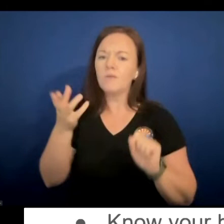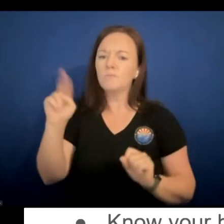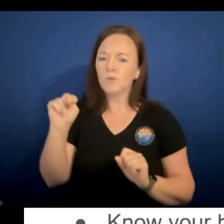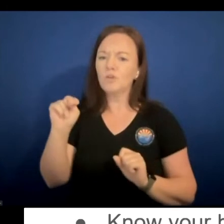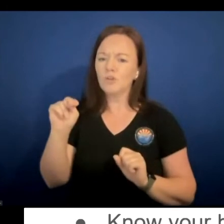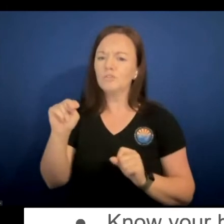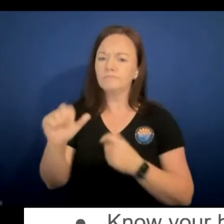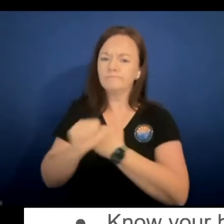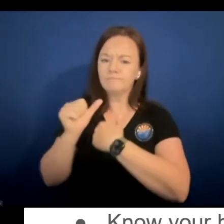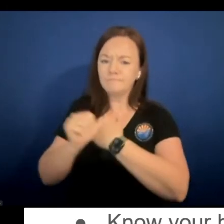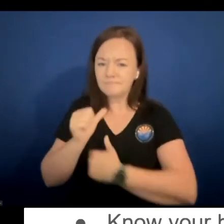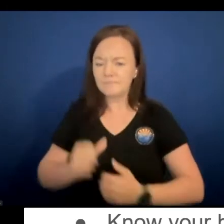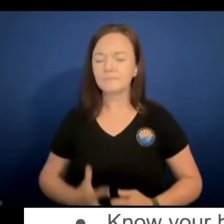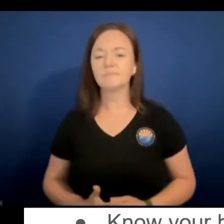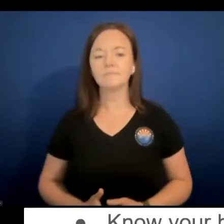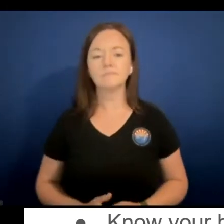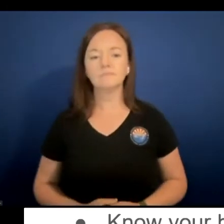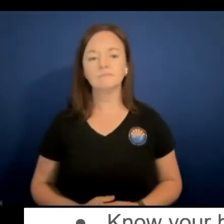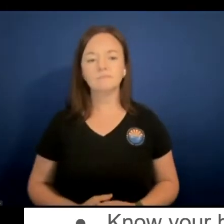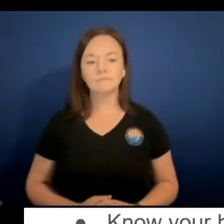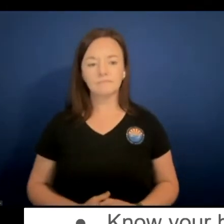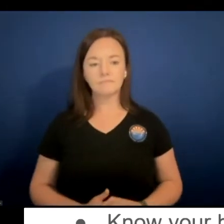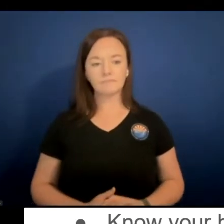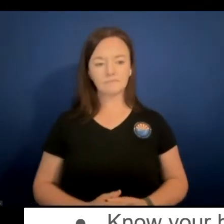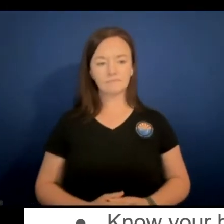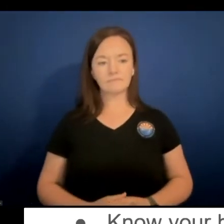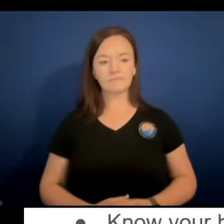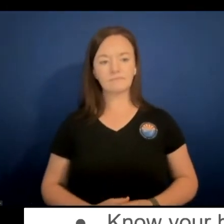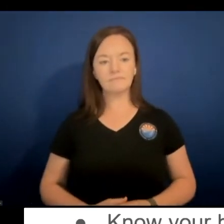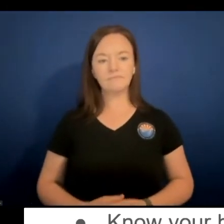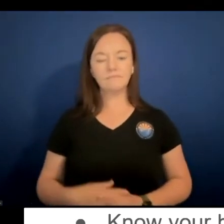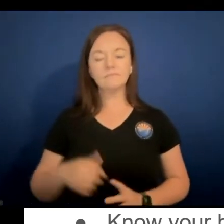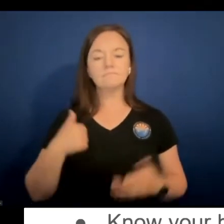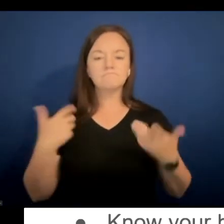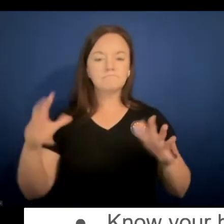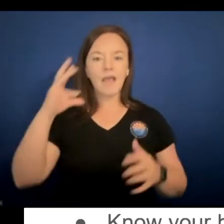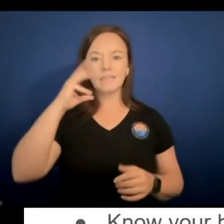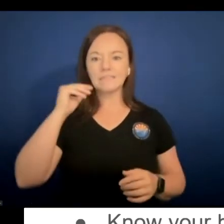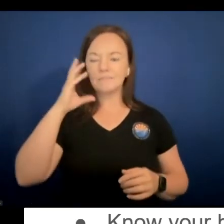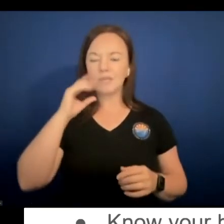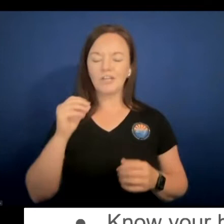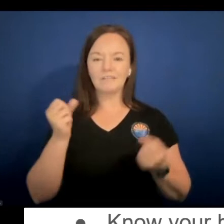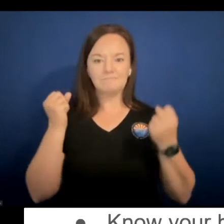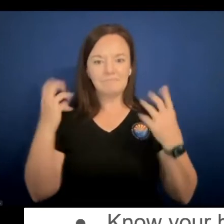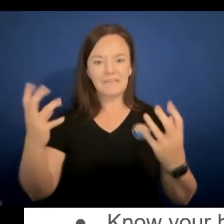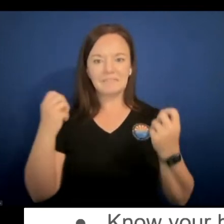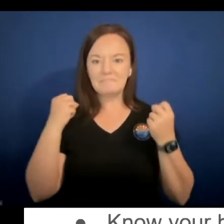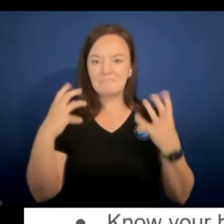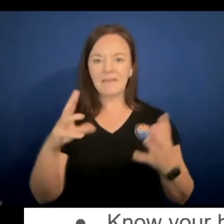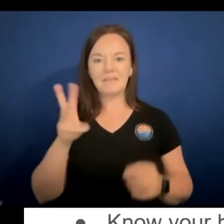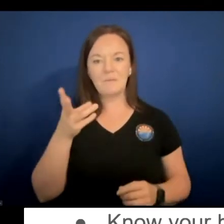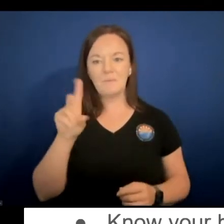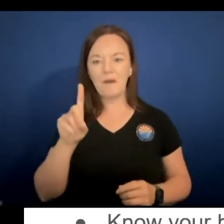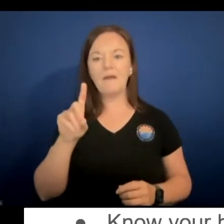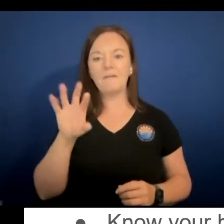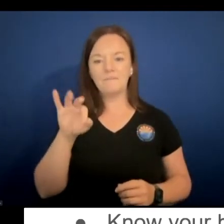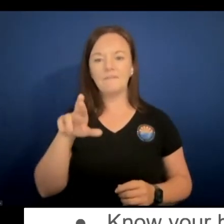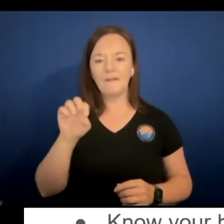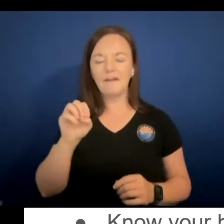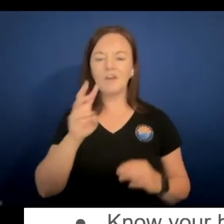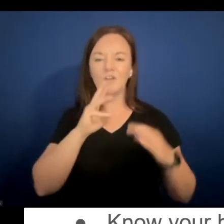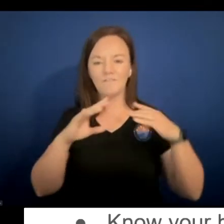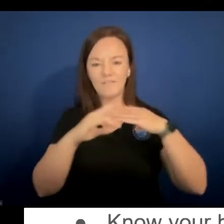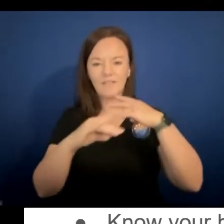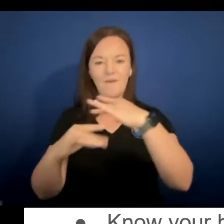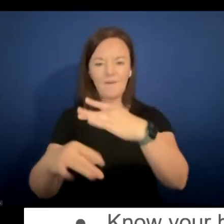And having experienced dozens, if not hundreds, of post-wildfire flow events and been in the